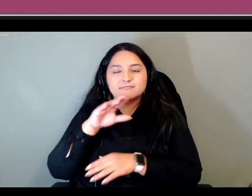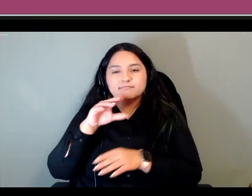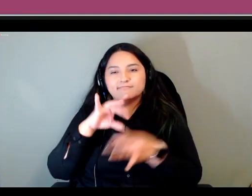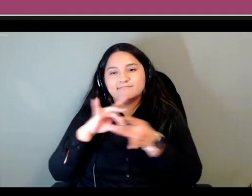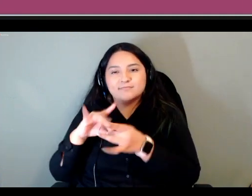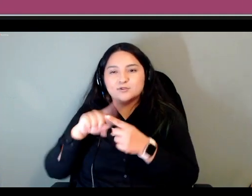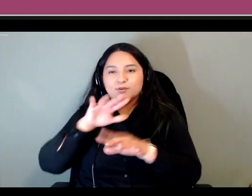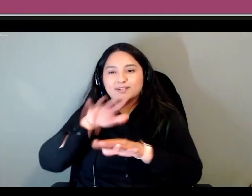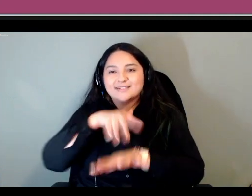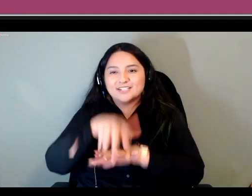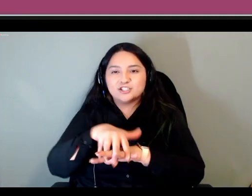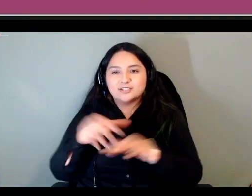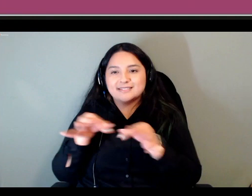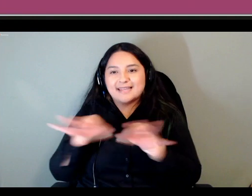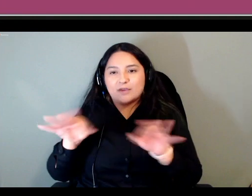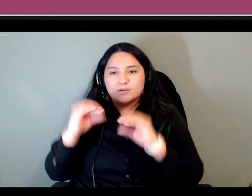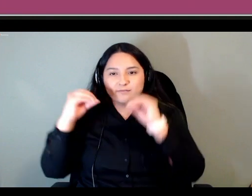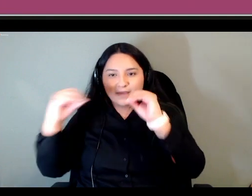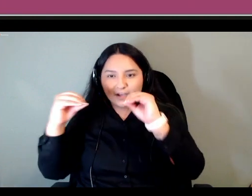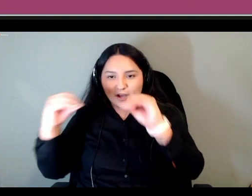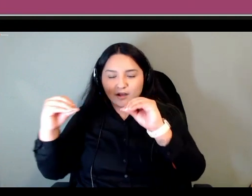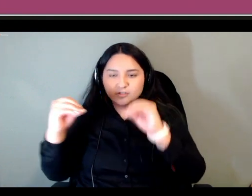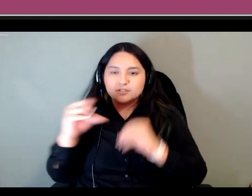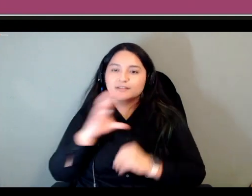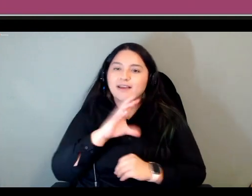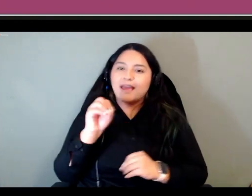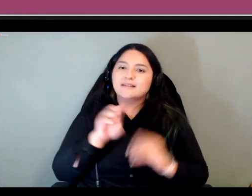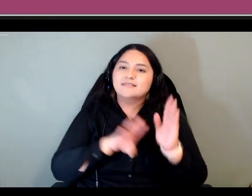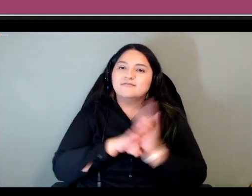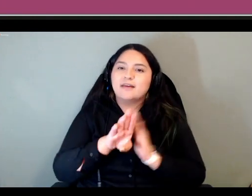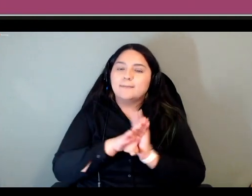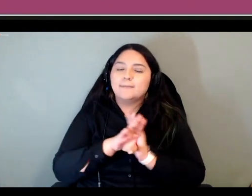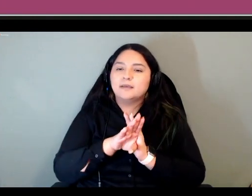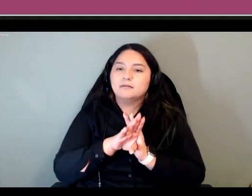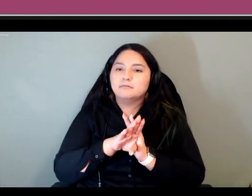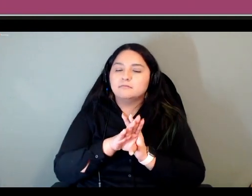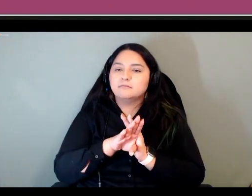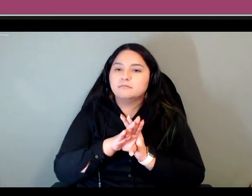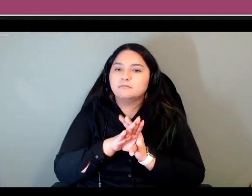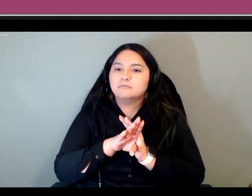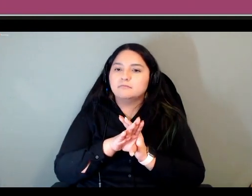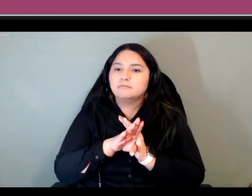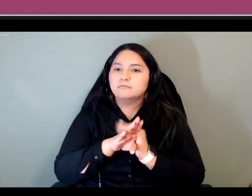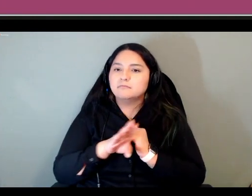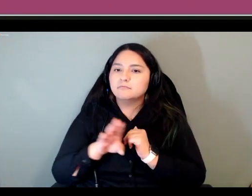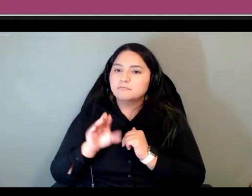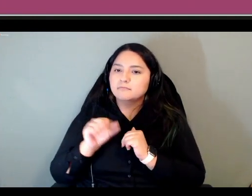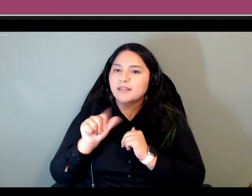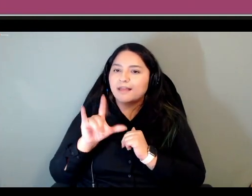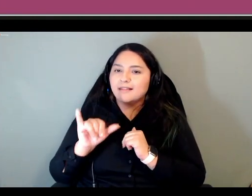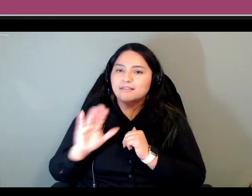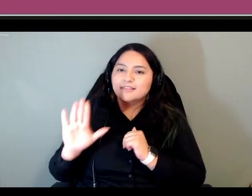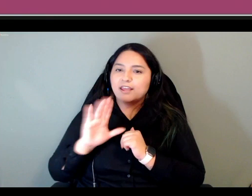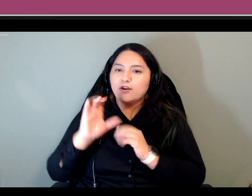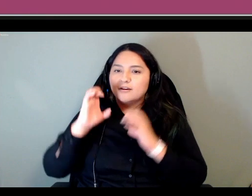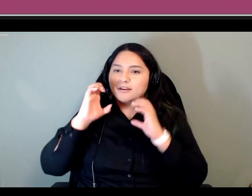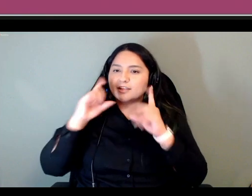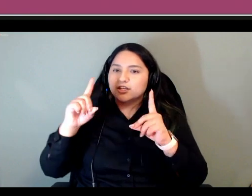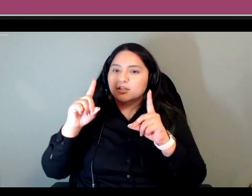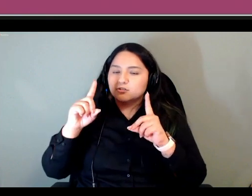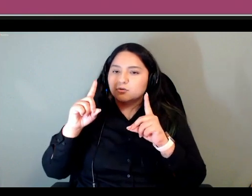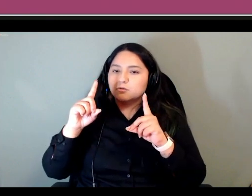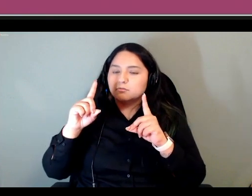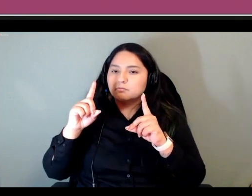pedagogy, and also development of allies in educational administration and core